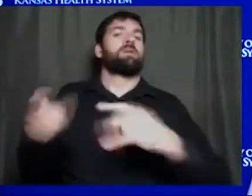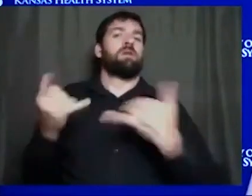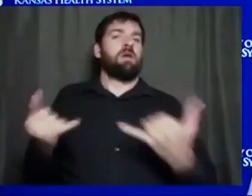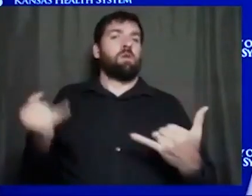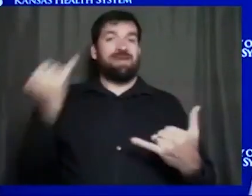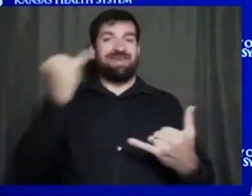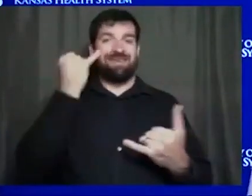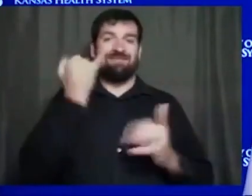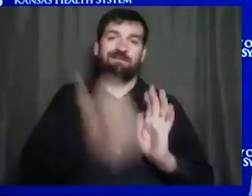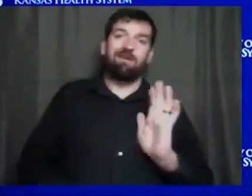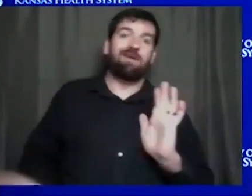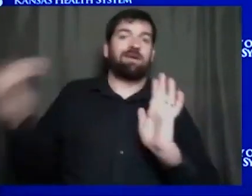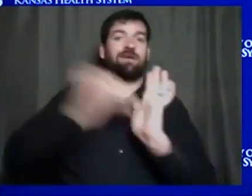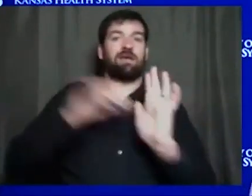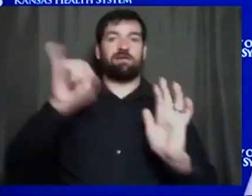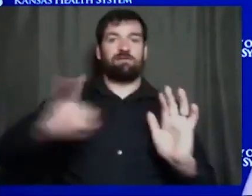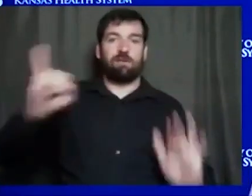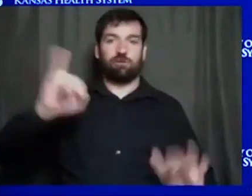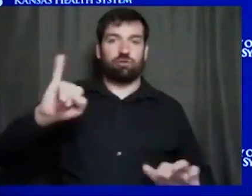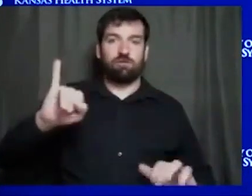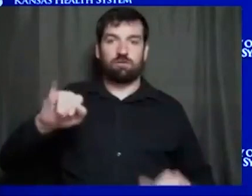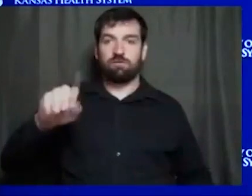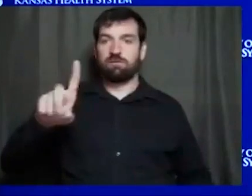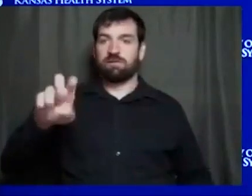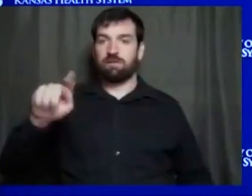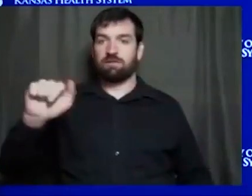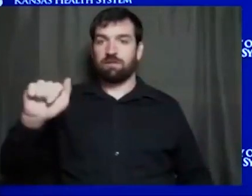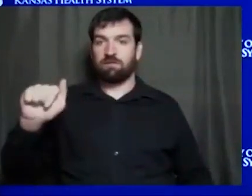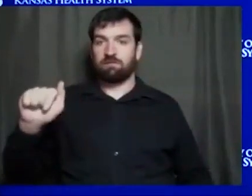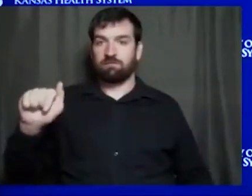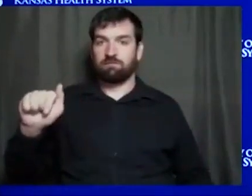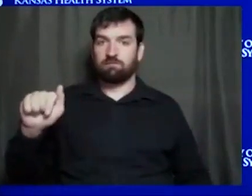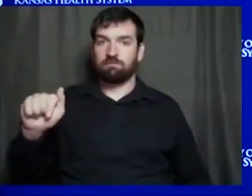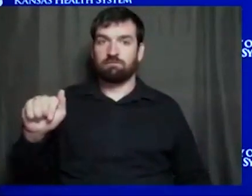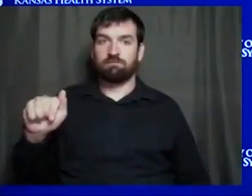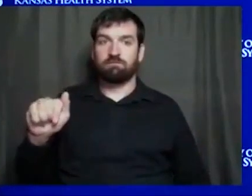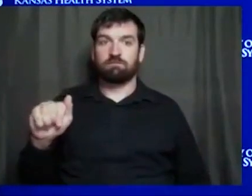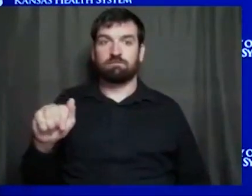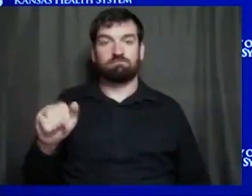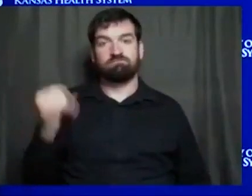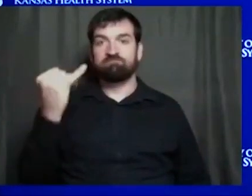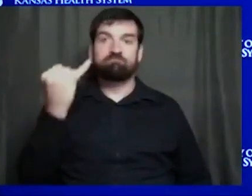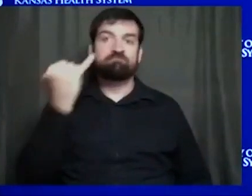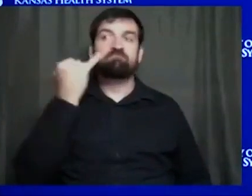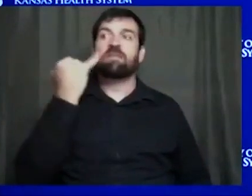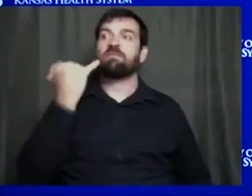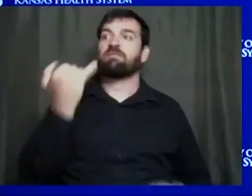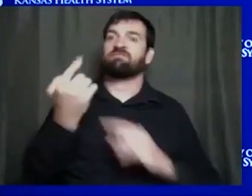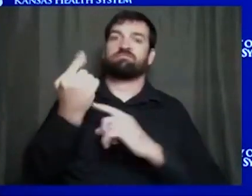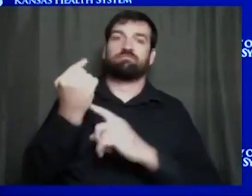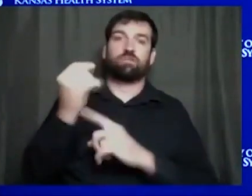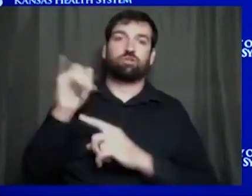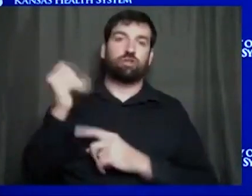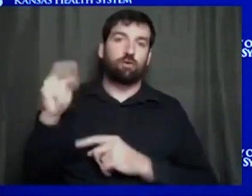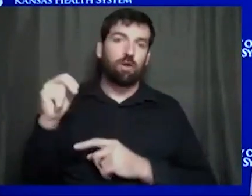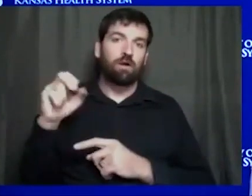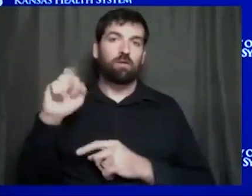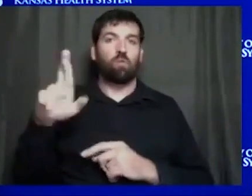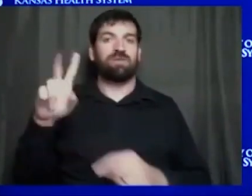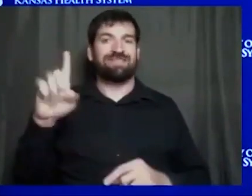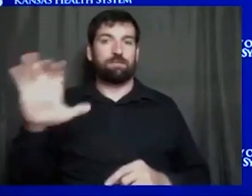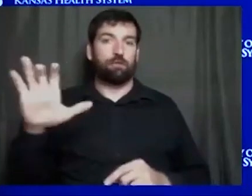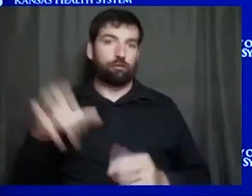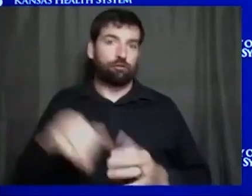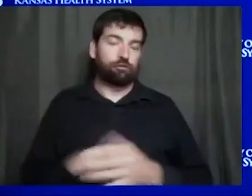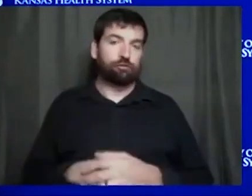say with Delta, after having COVID, in January or December of last year? It's